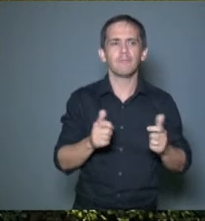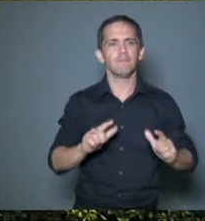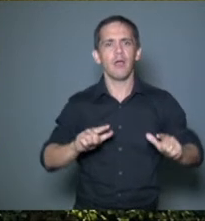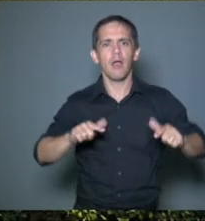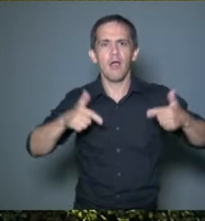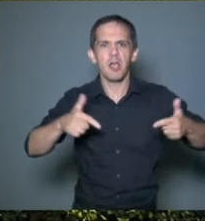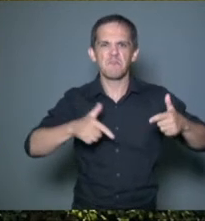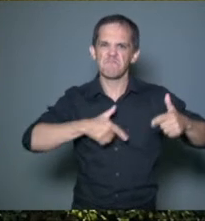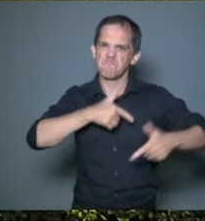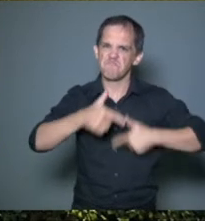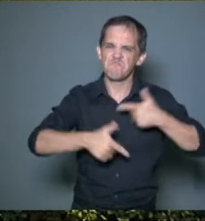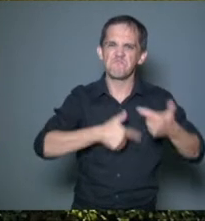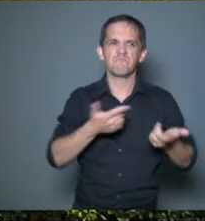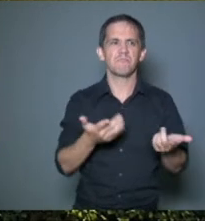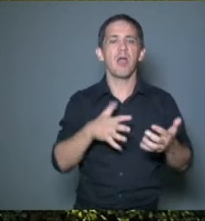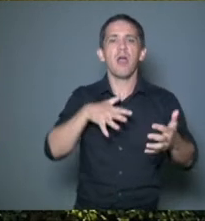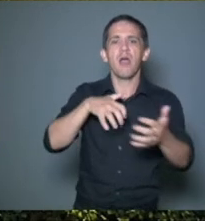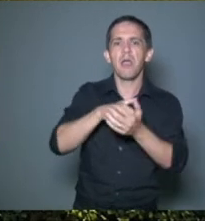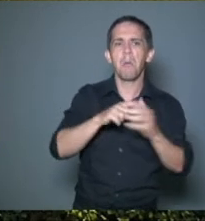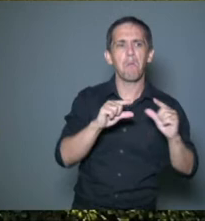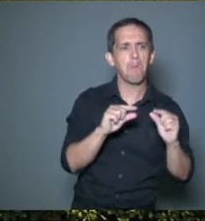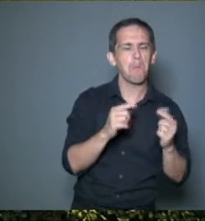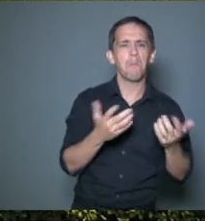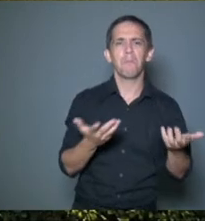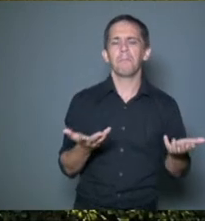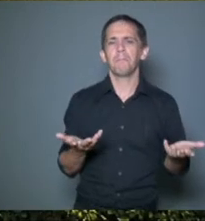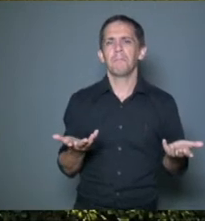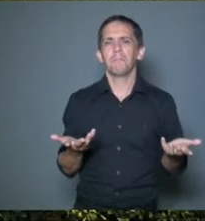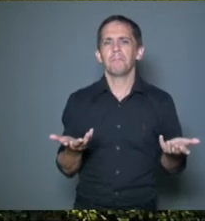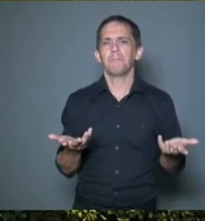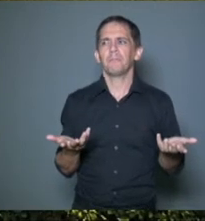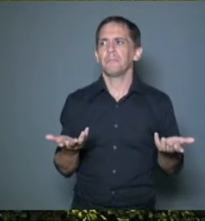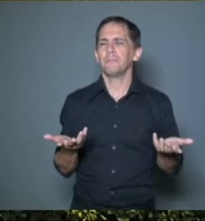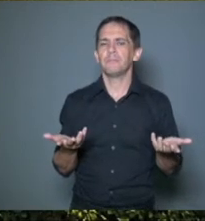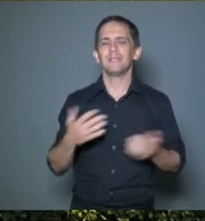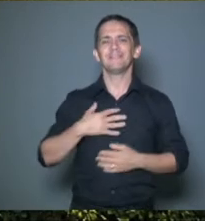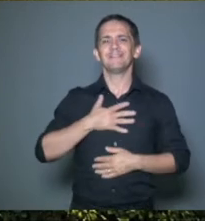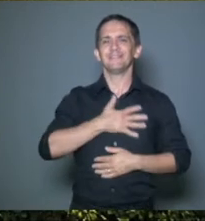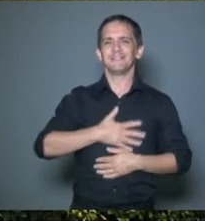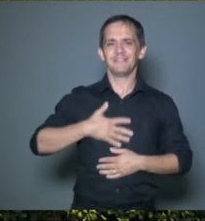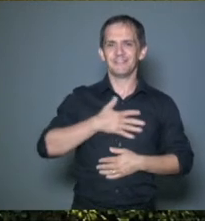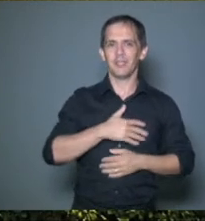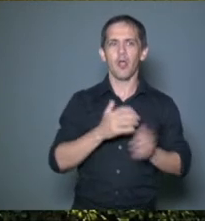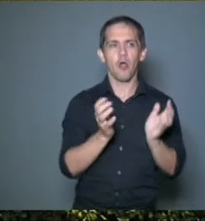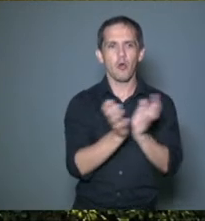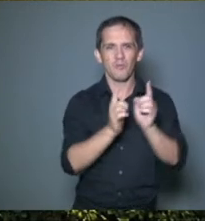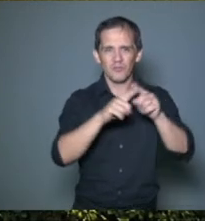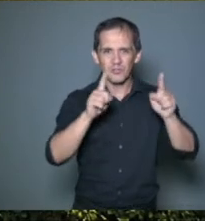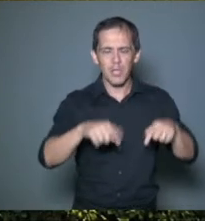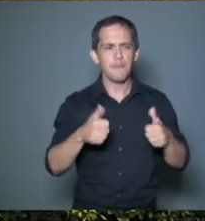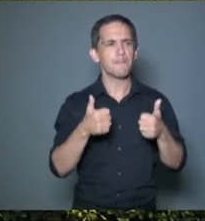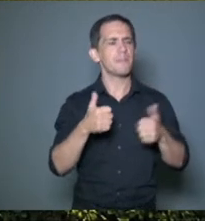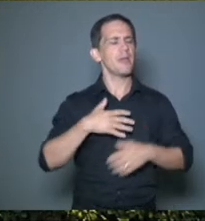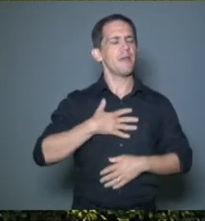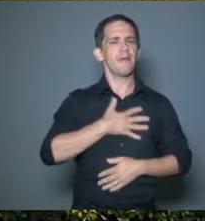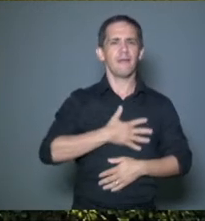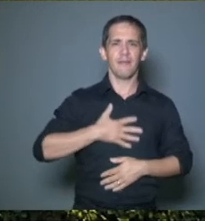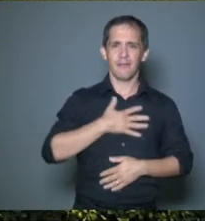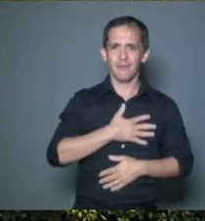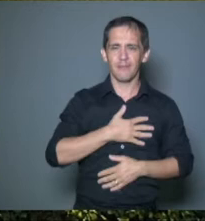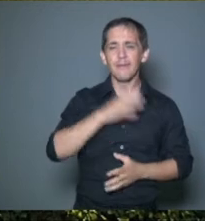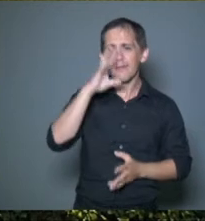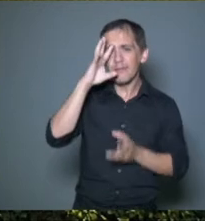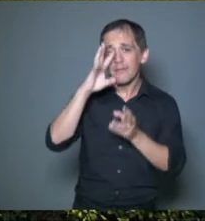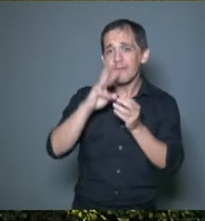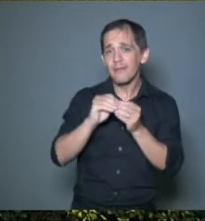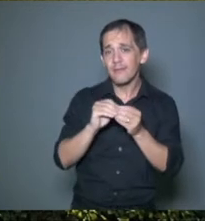turnover, high engagement level, low accident rates, very high satisfaction level.